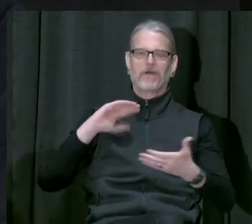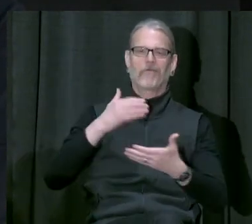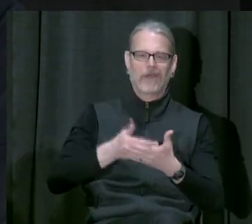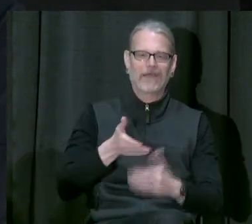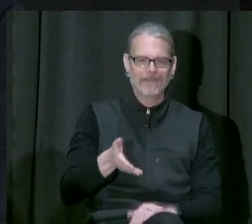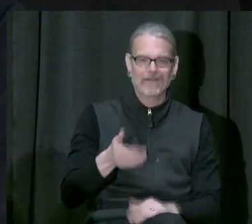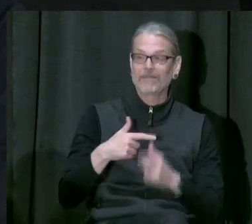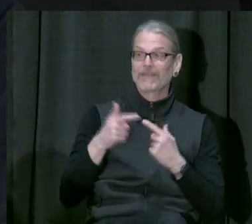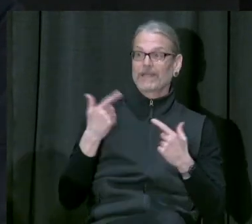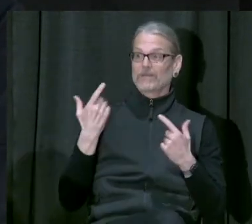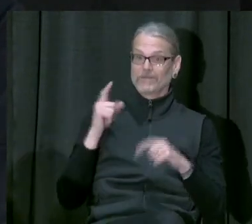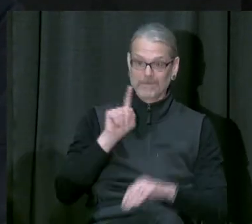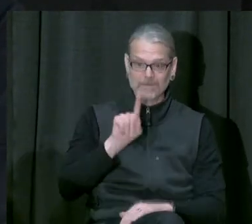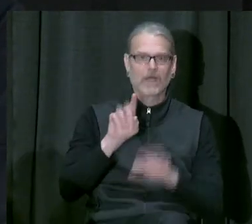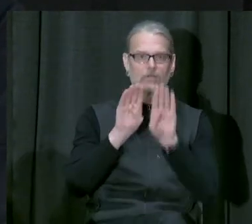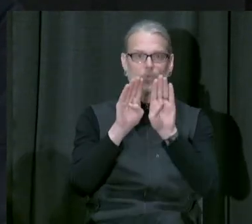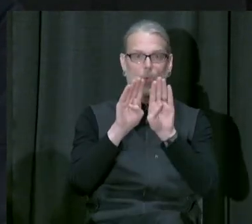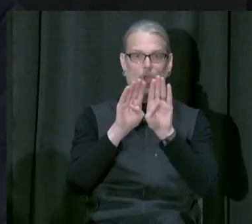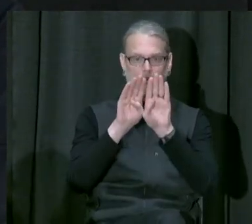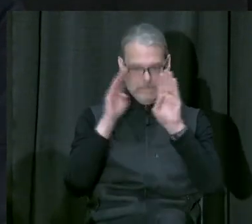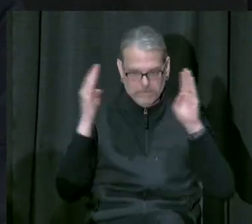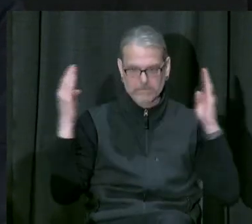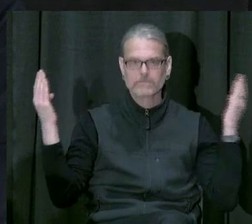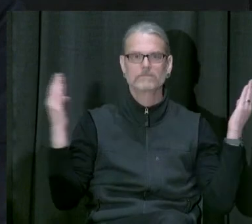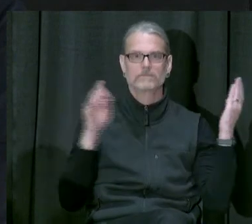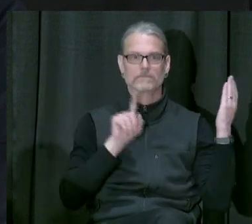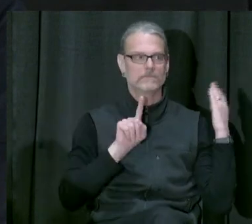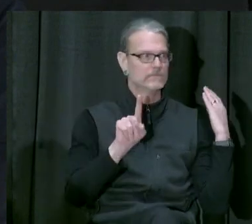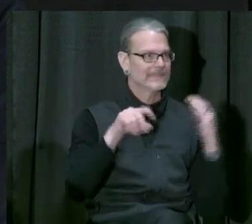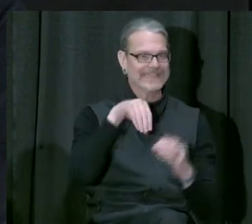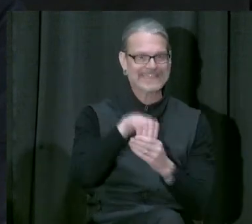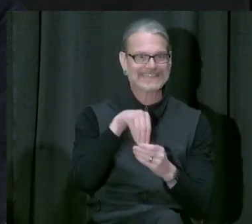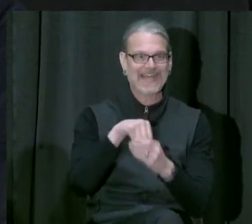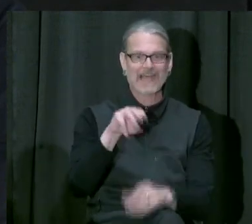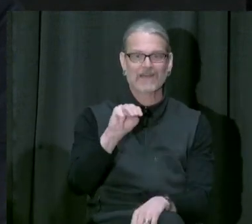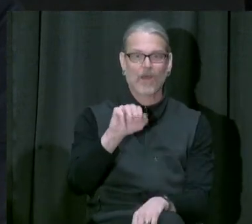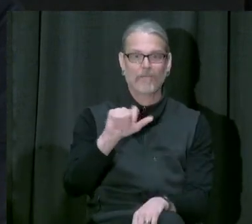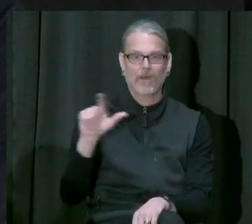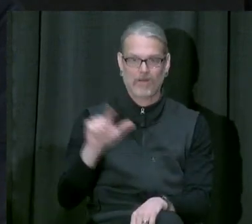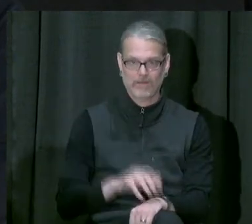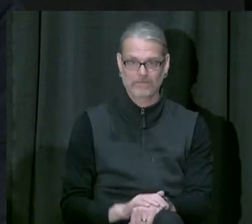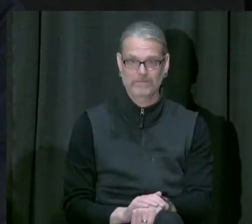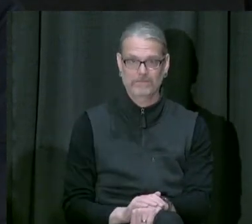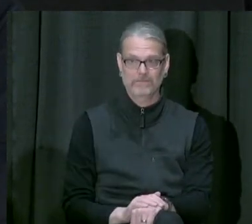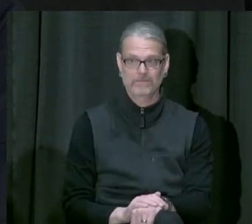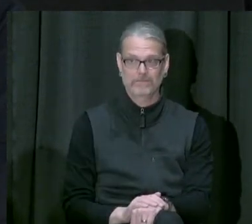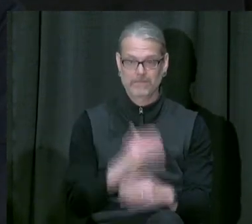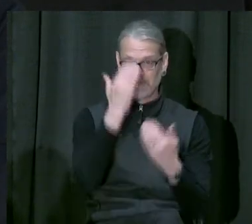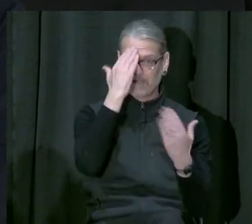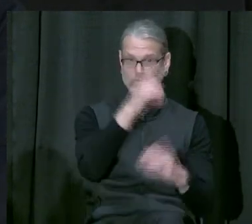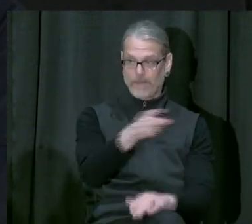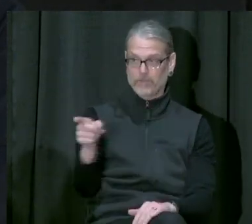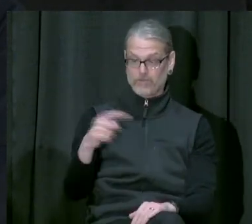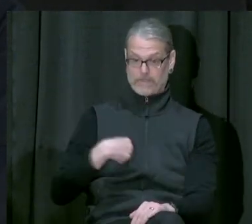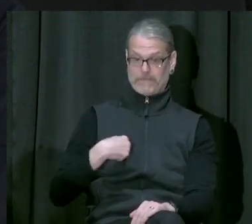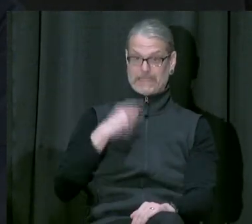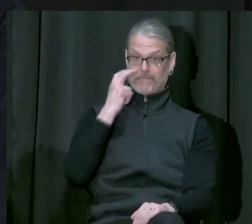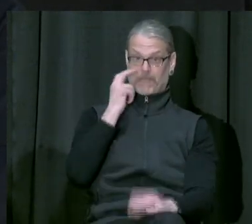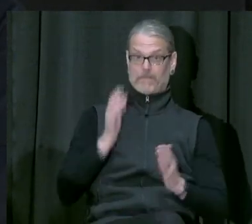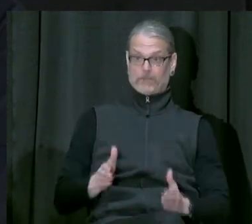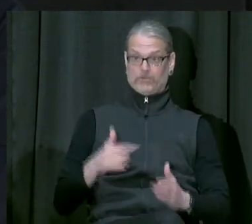to the doorway, and now you're inside. You're in a mall. I don't know about you, but for me, as a blind person, going into a